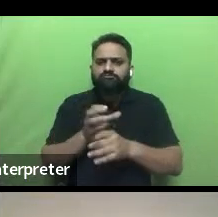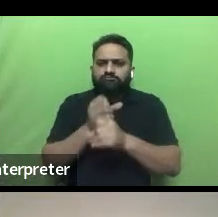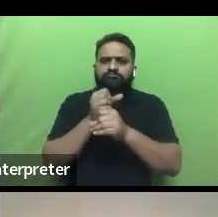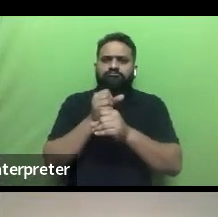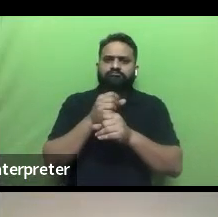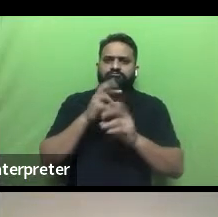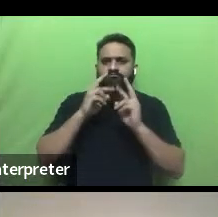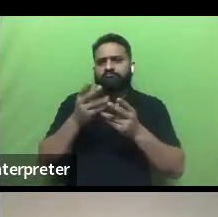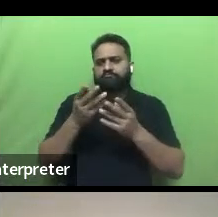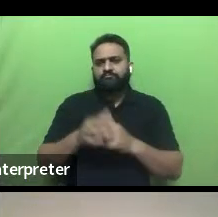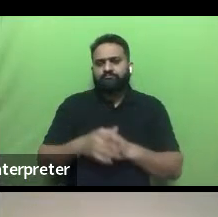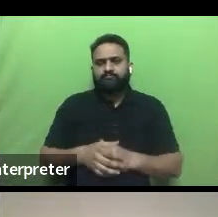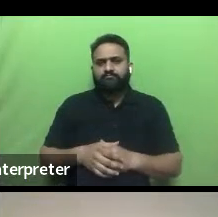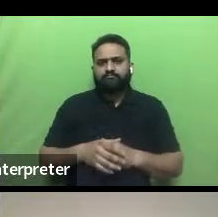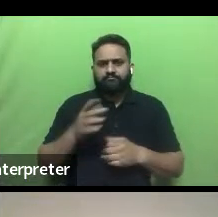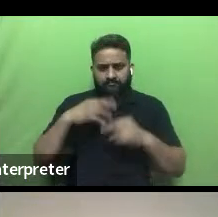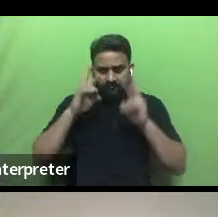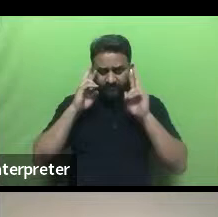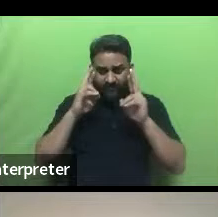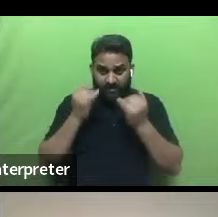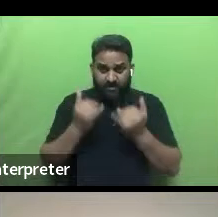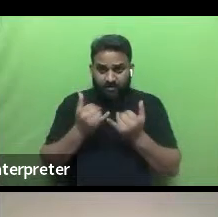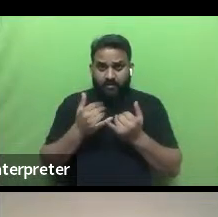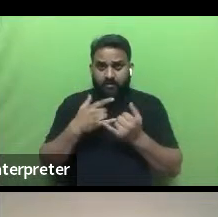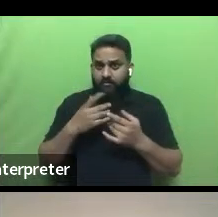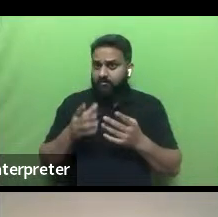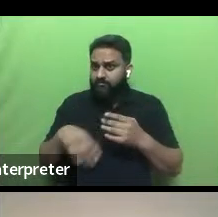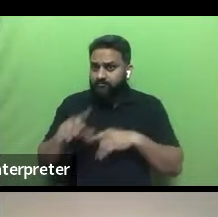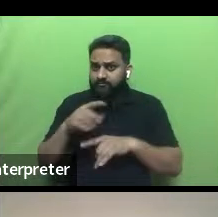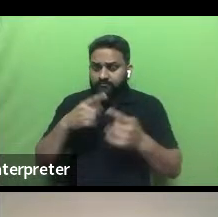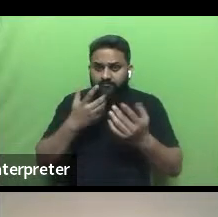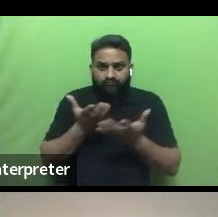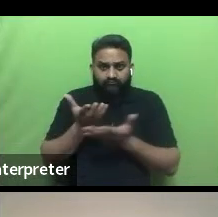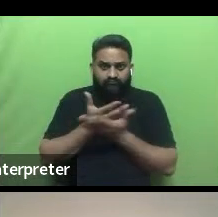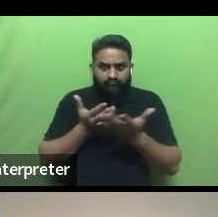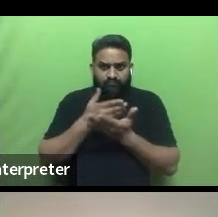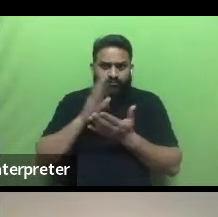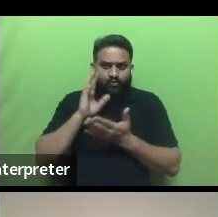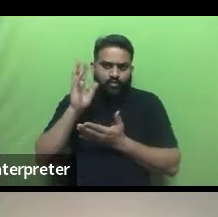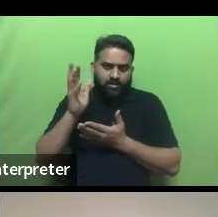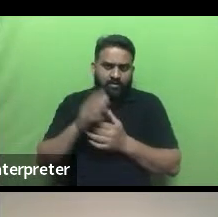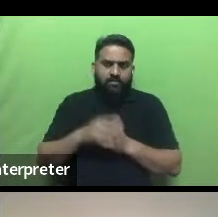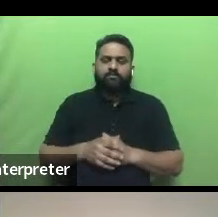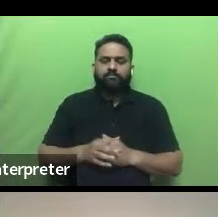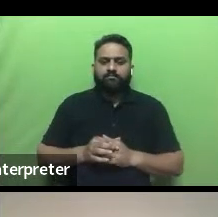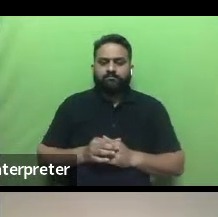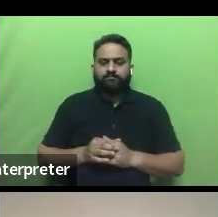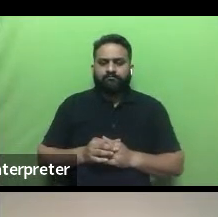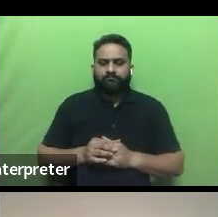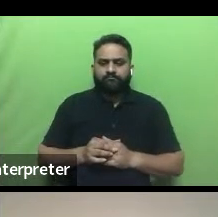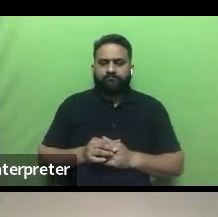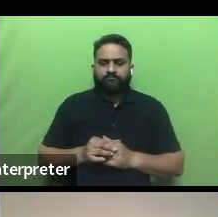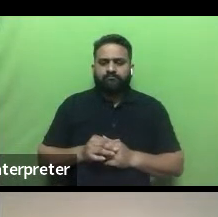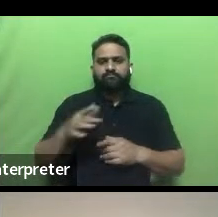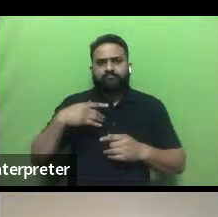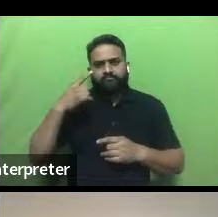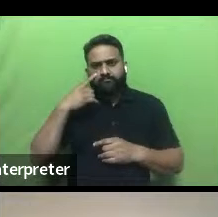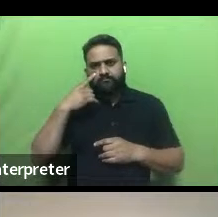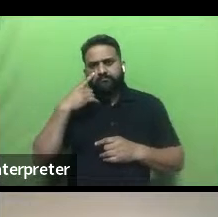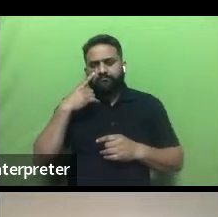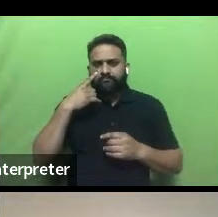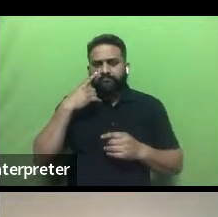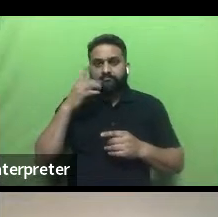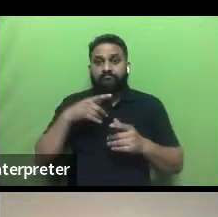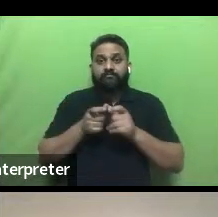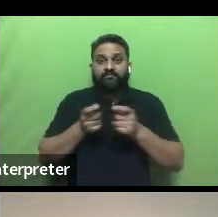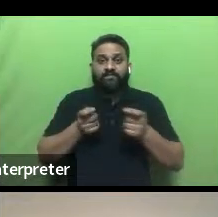And I guess now we're supposed to go and discuss this, and I guess the